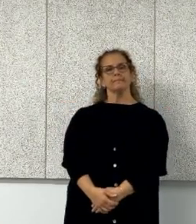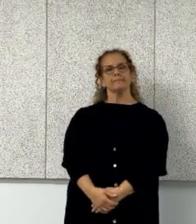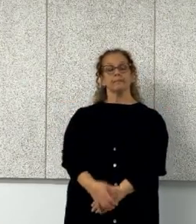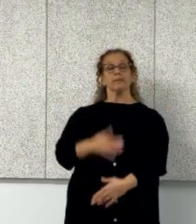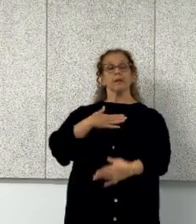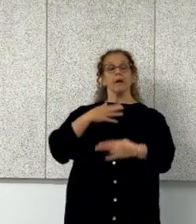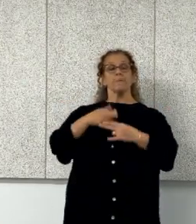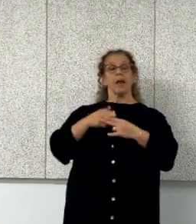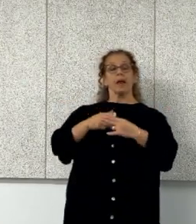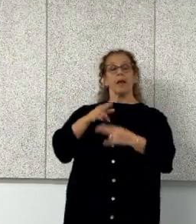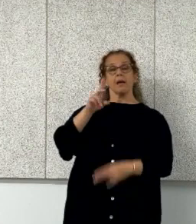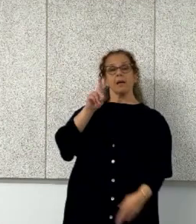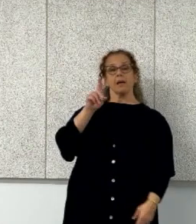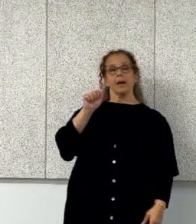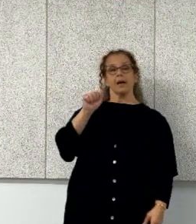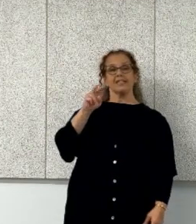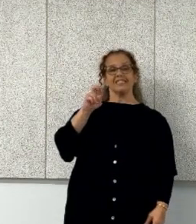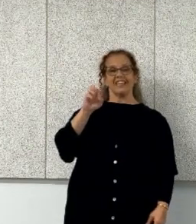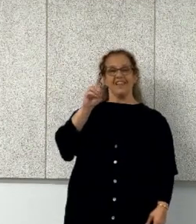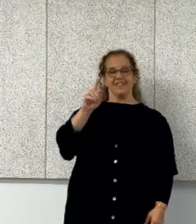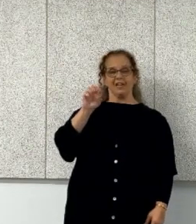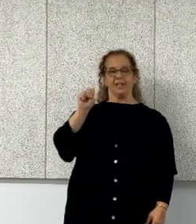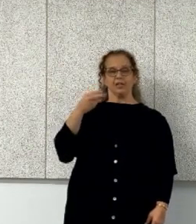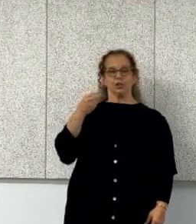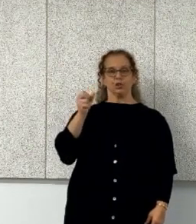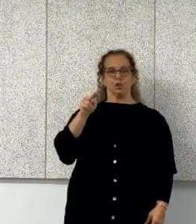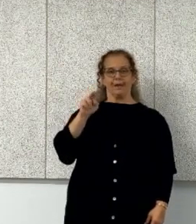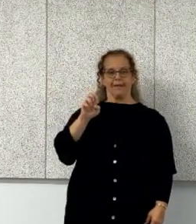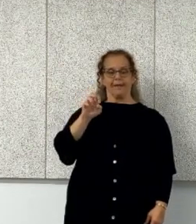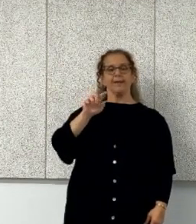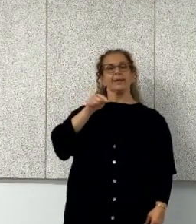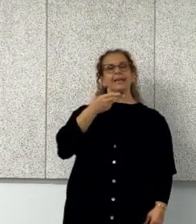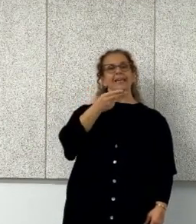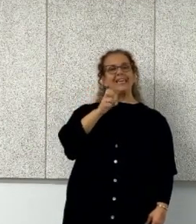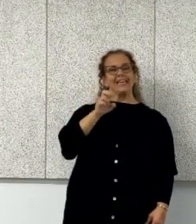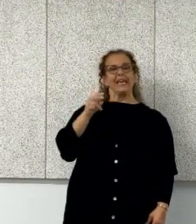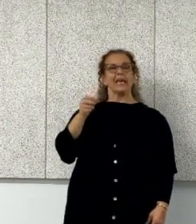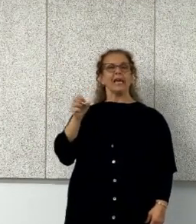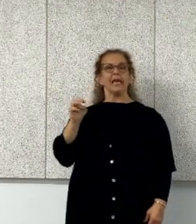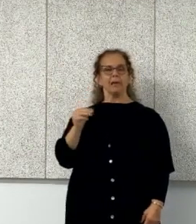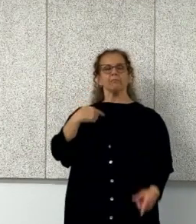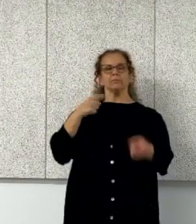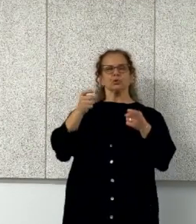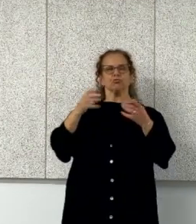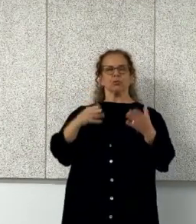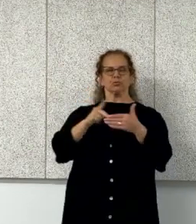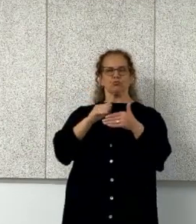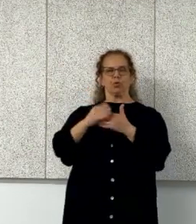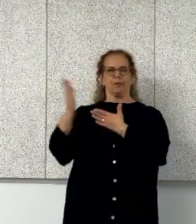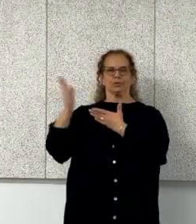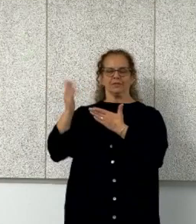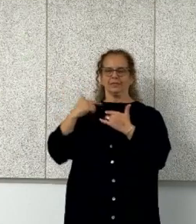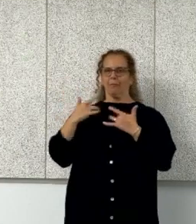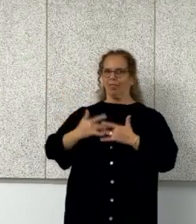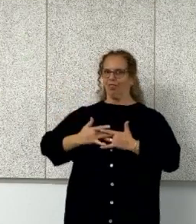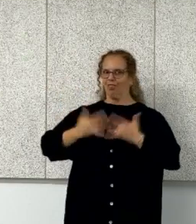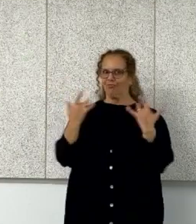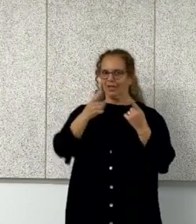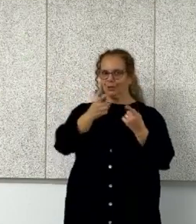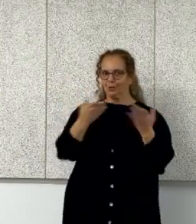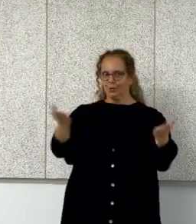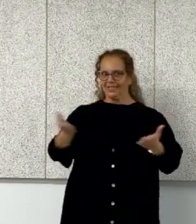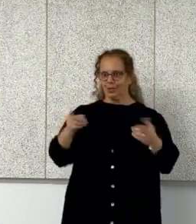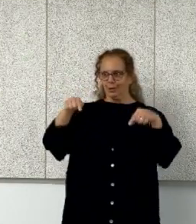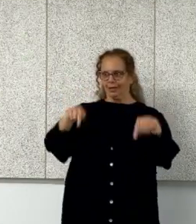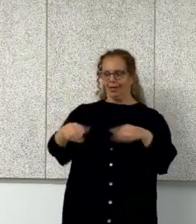My name is David Shane. My pronouns are he, him, his. I am the Director of Program Services here at ART New York, and I'm thrilled to have you here in the